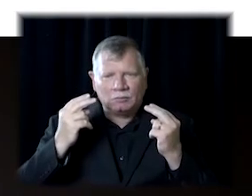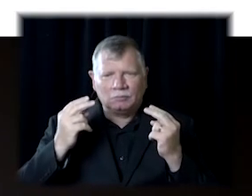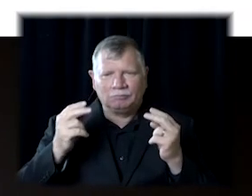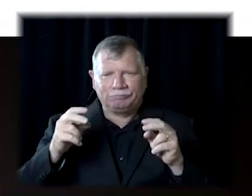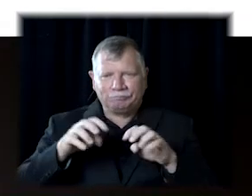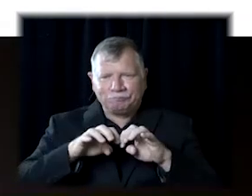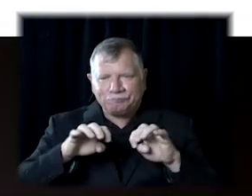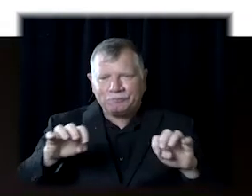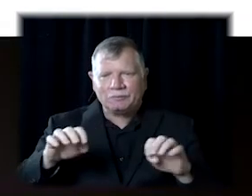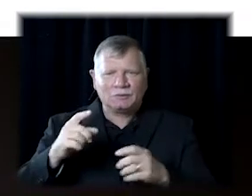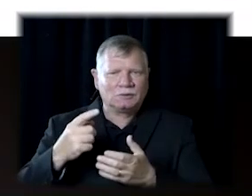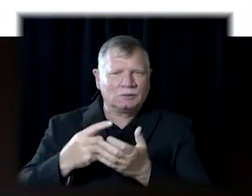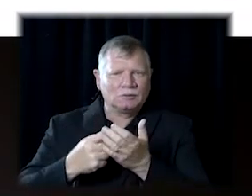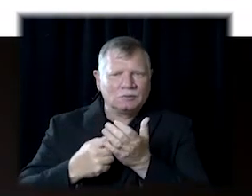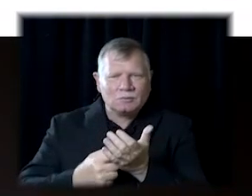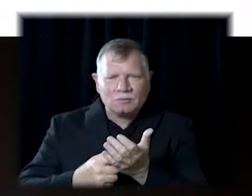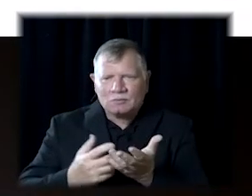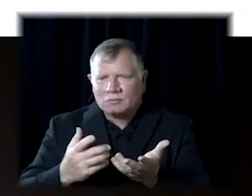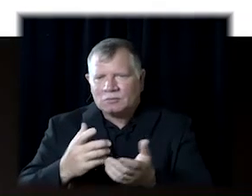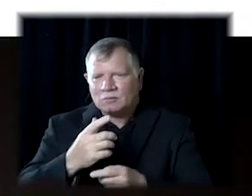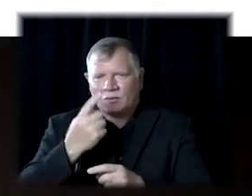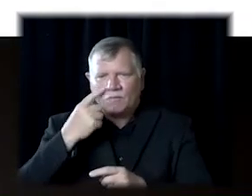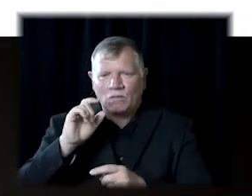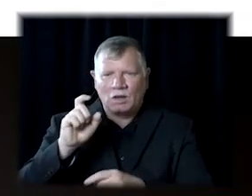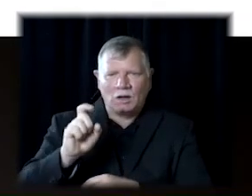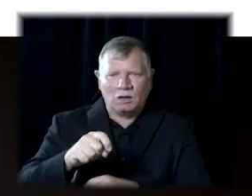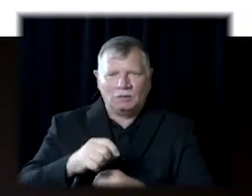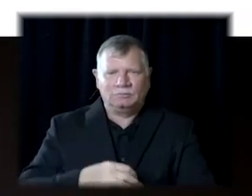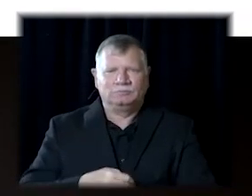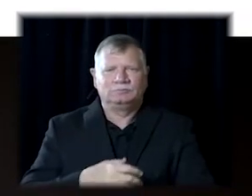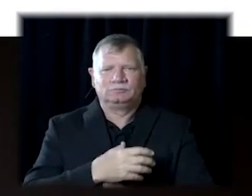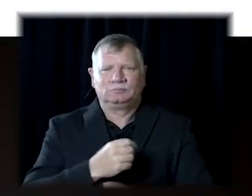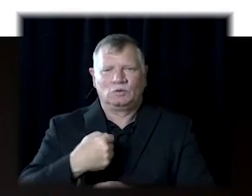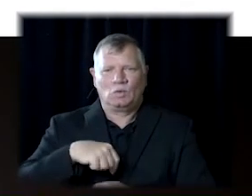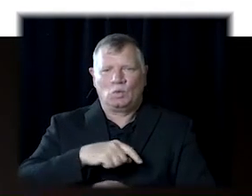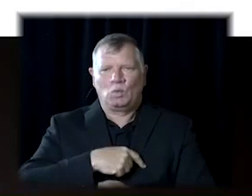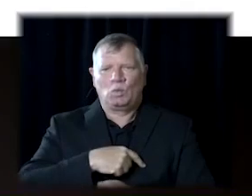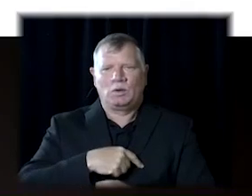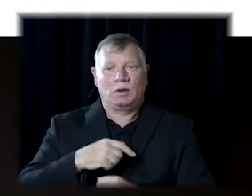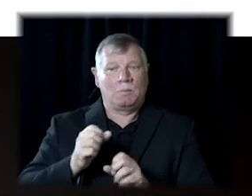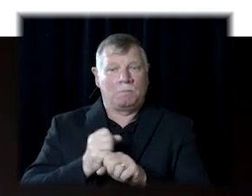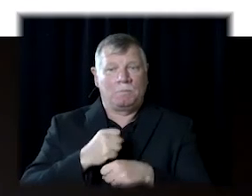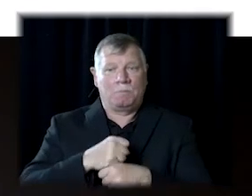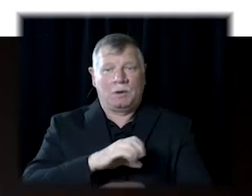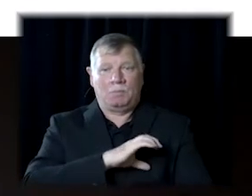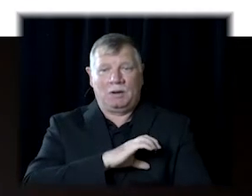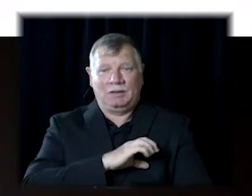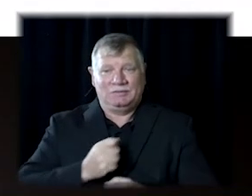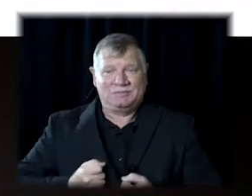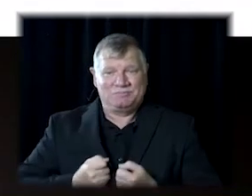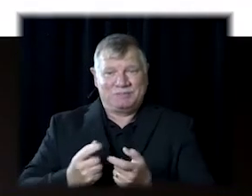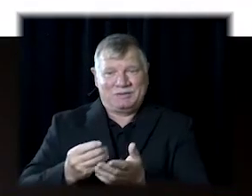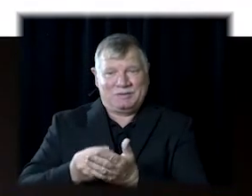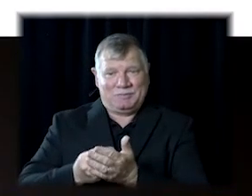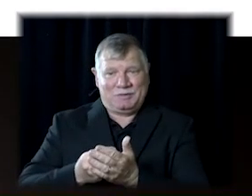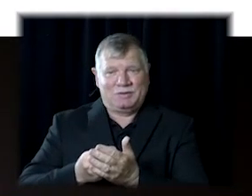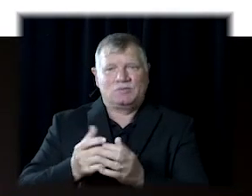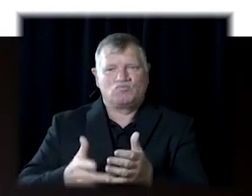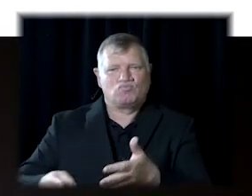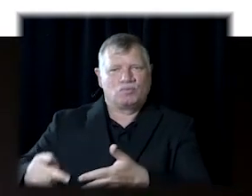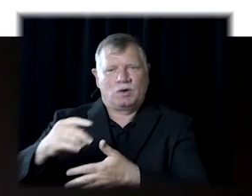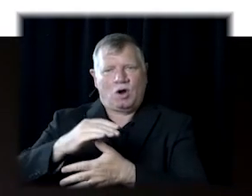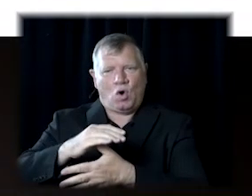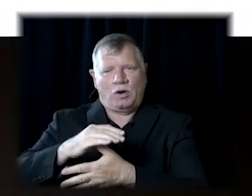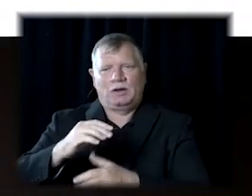successes, failures, and needs. In response, we've made spending on police a priority with the goal of improving the competitiveness of